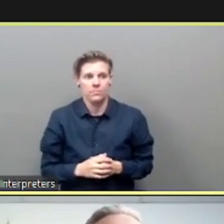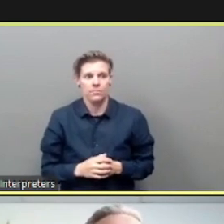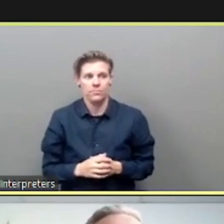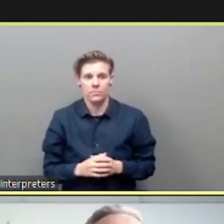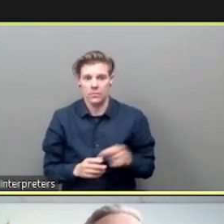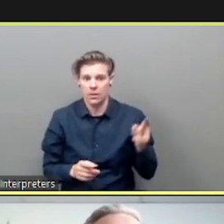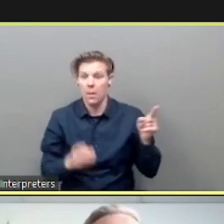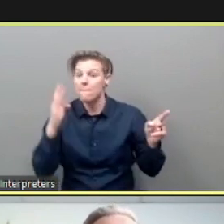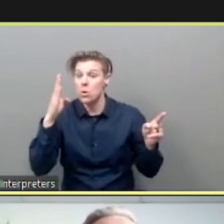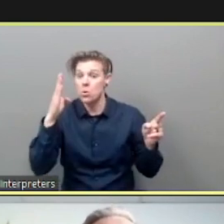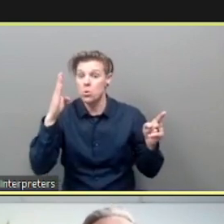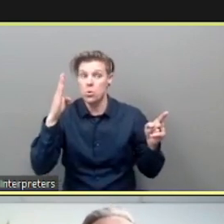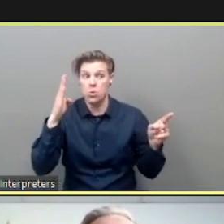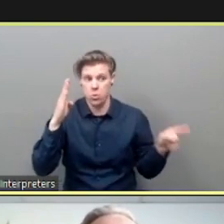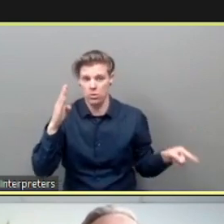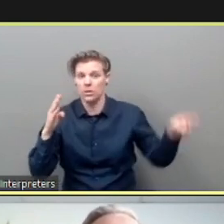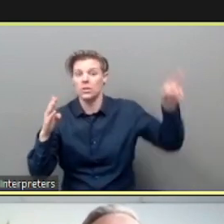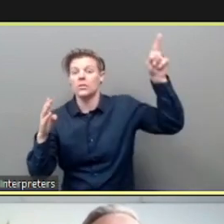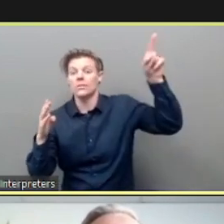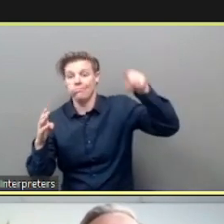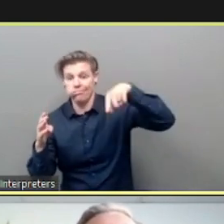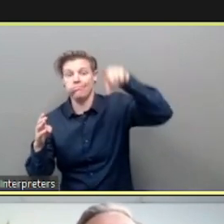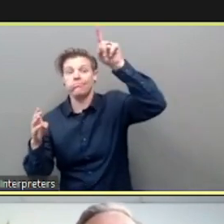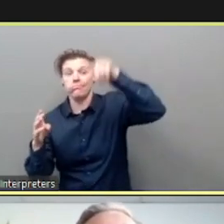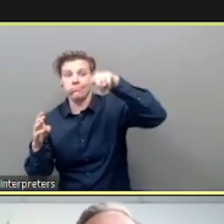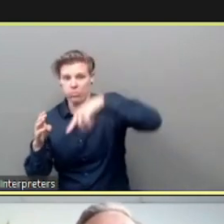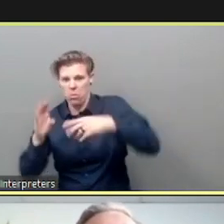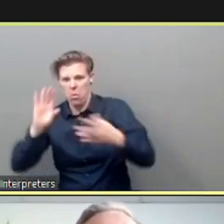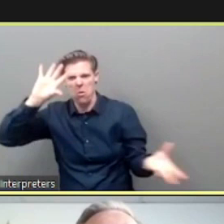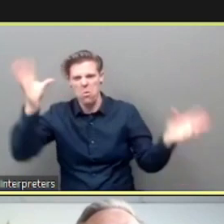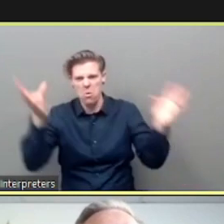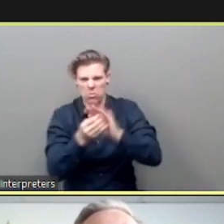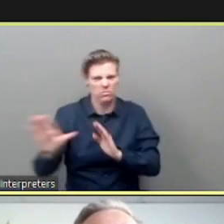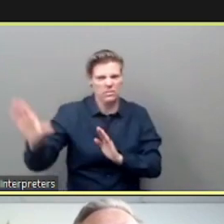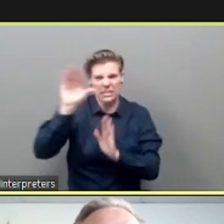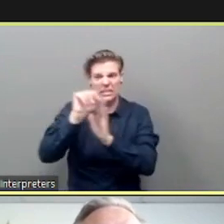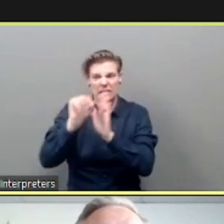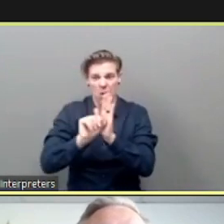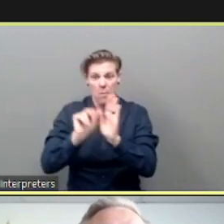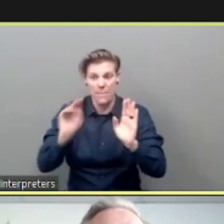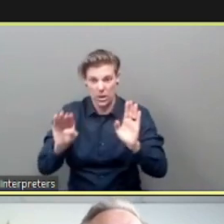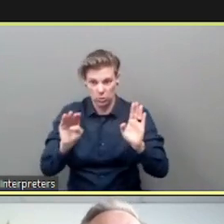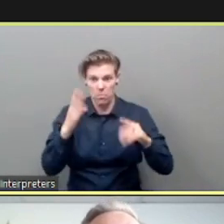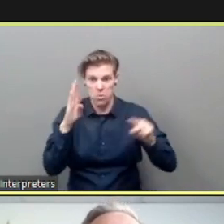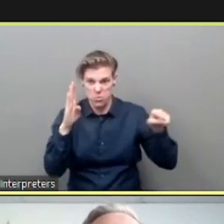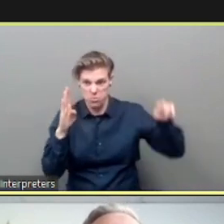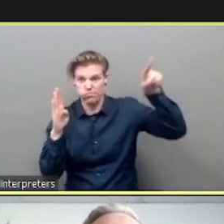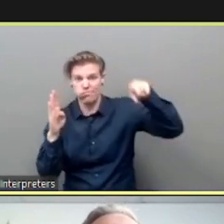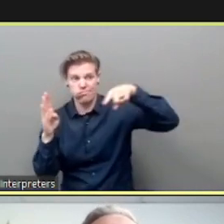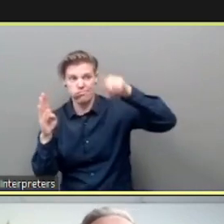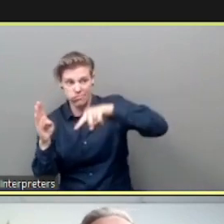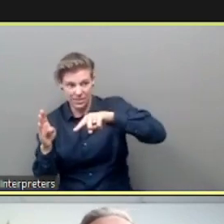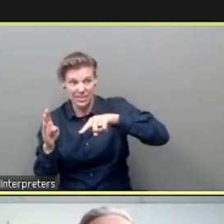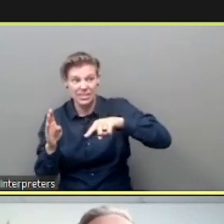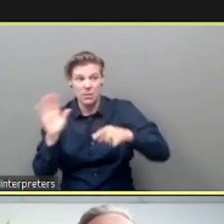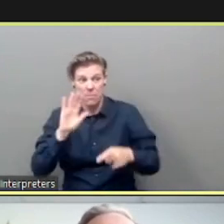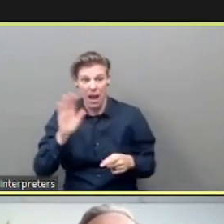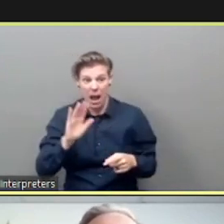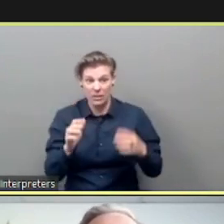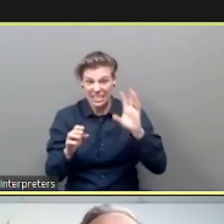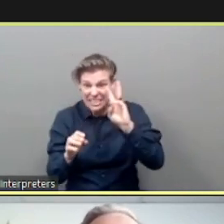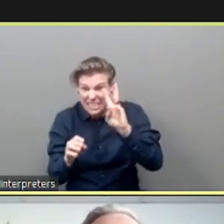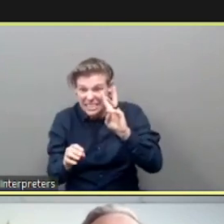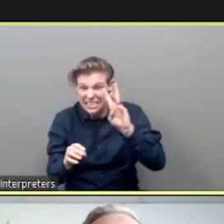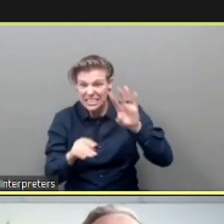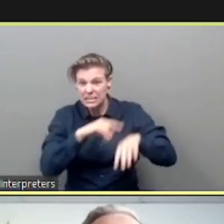actually different regions. So there's 6 pieces of bad news. All 6 lines are headed upwards. The problem with that